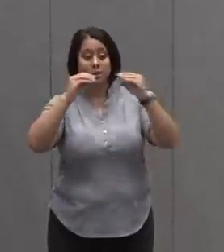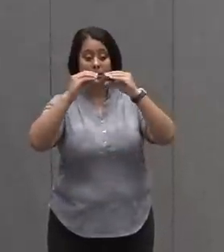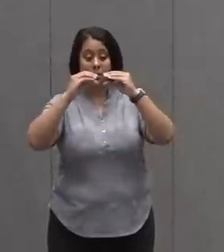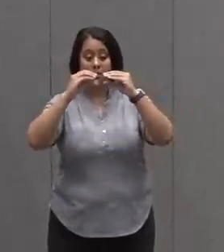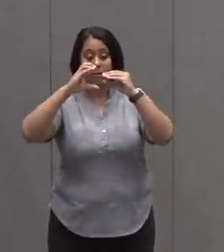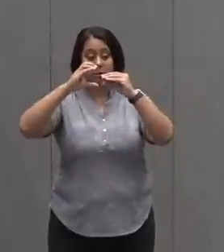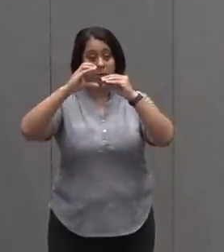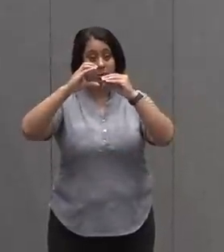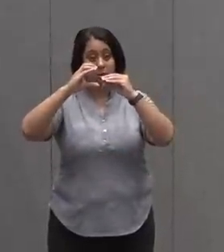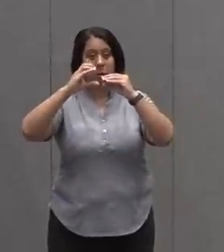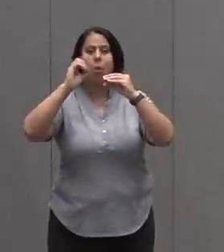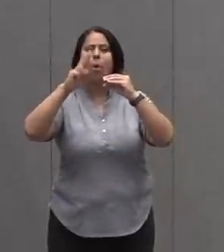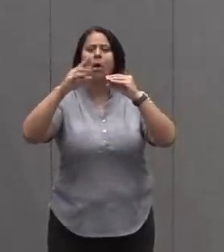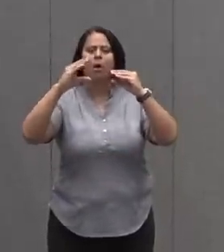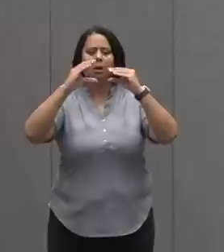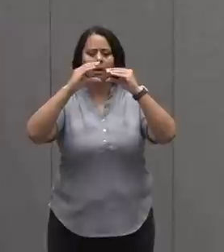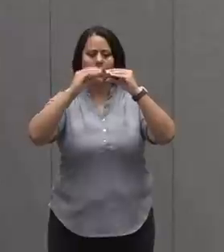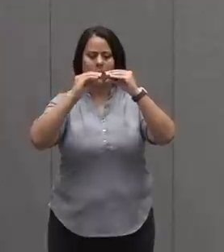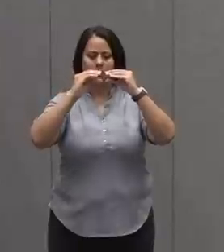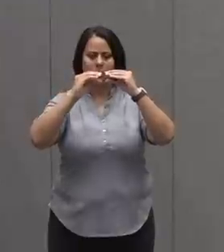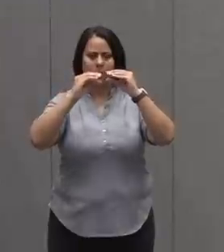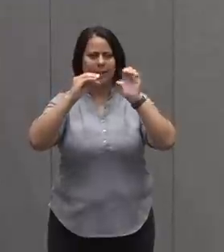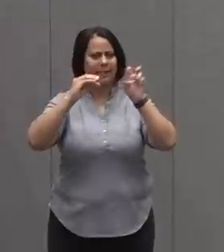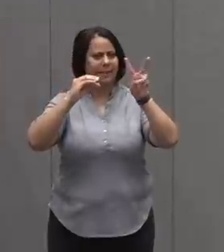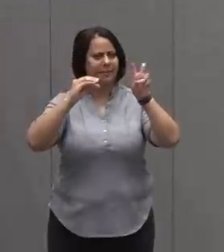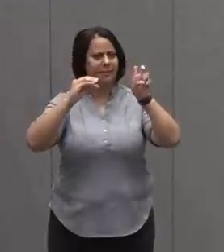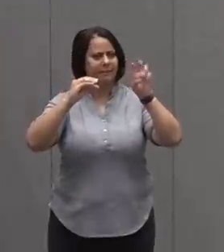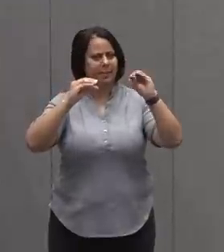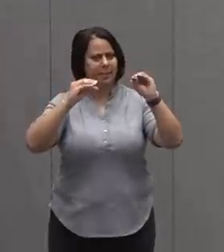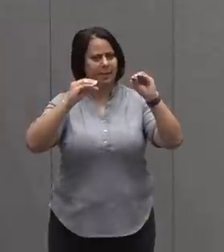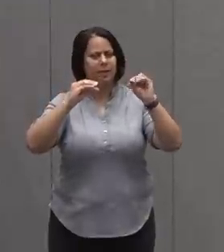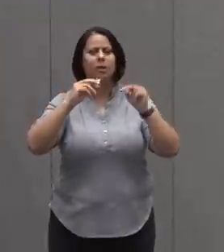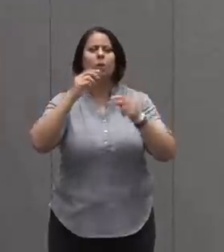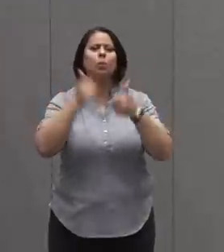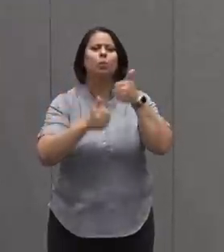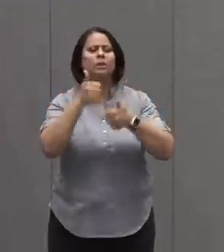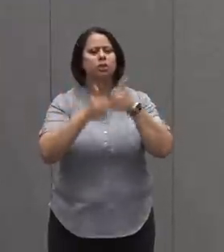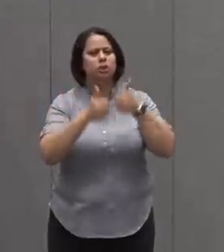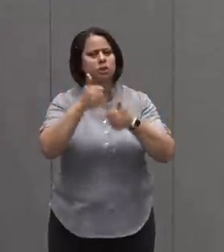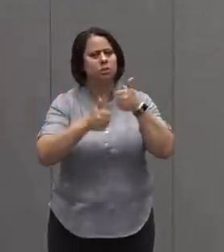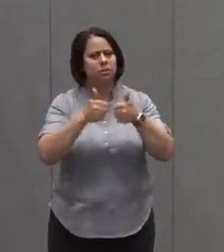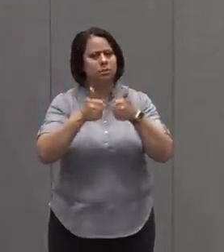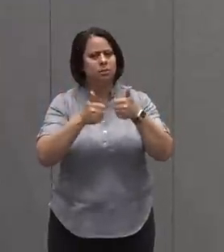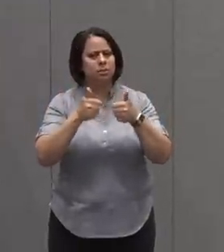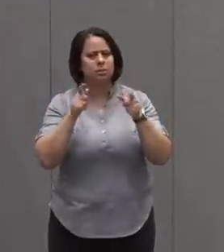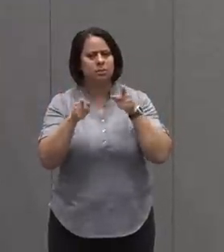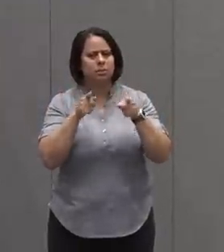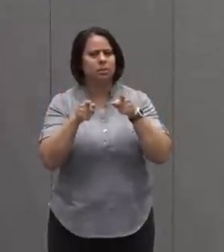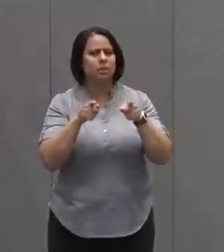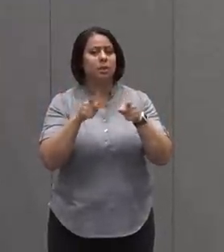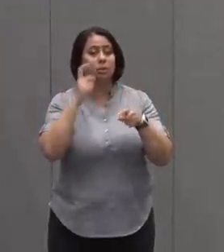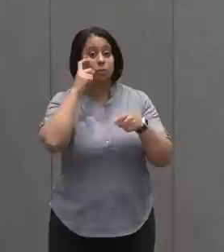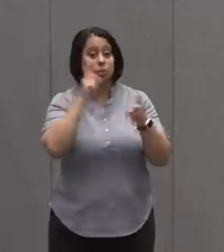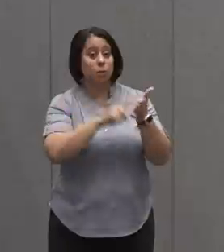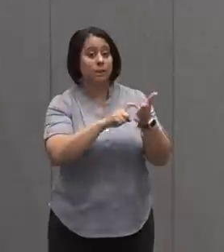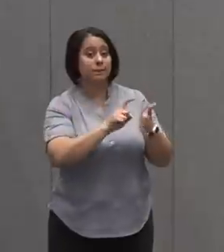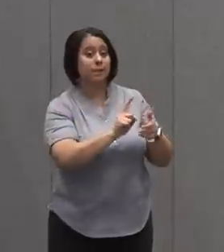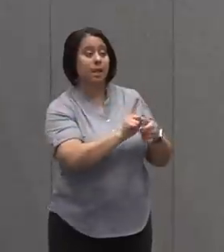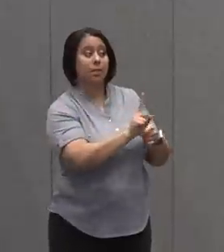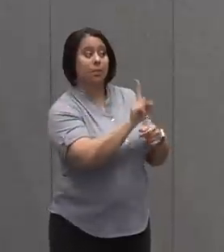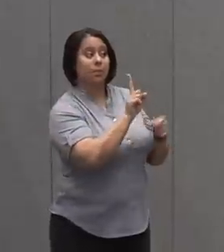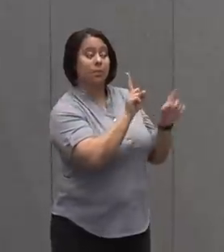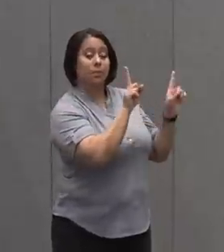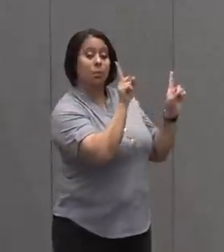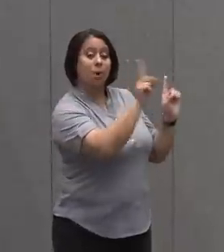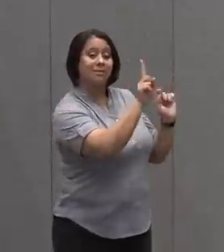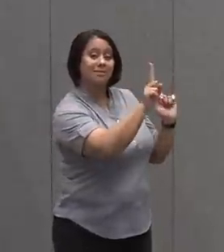know? Well, if you thought about that last number, that ones digit, that ones